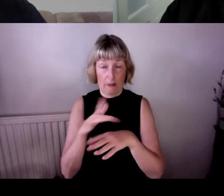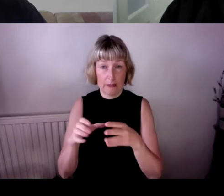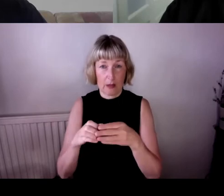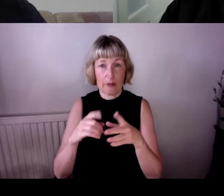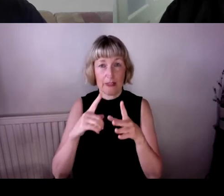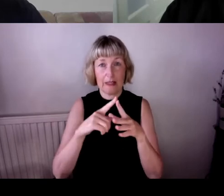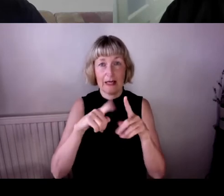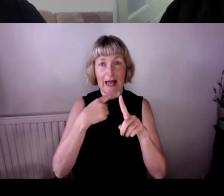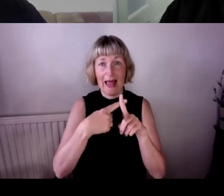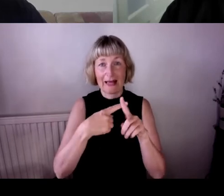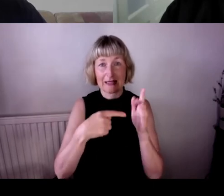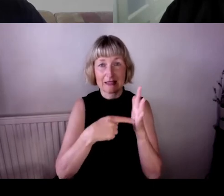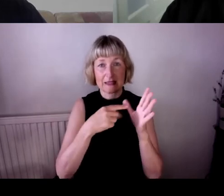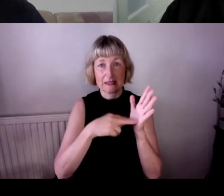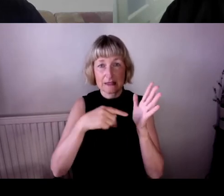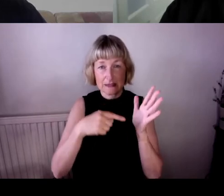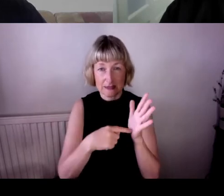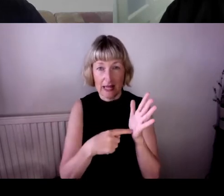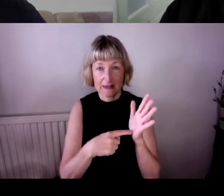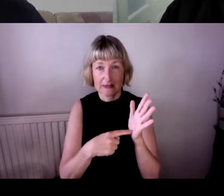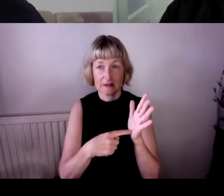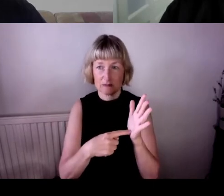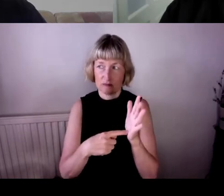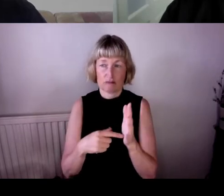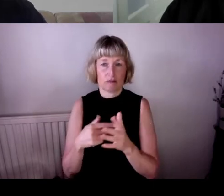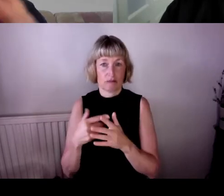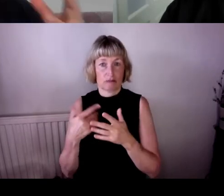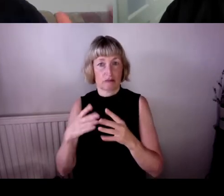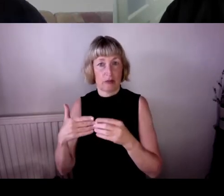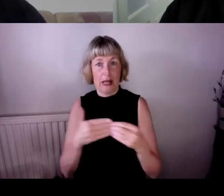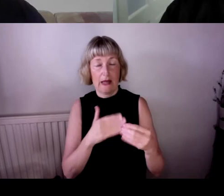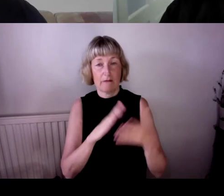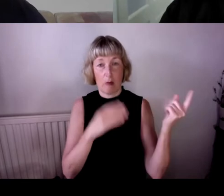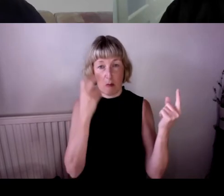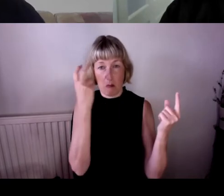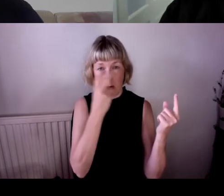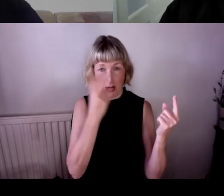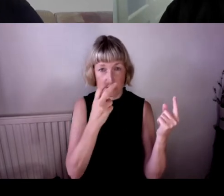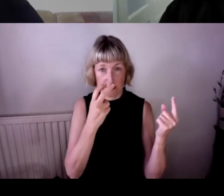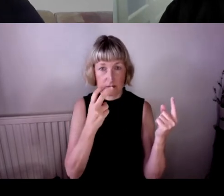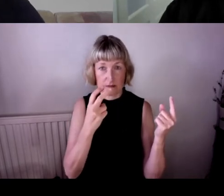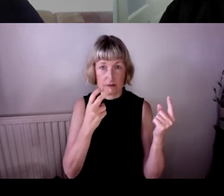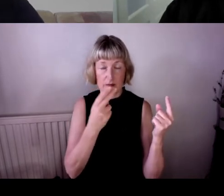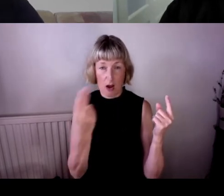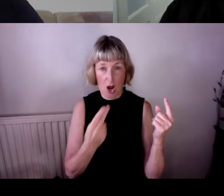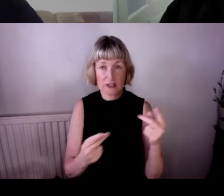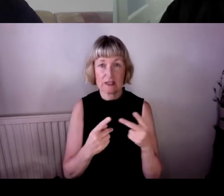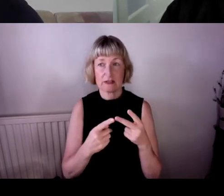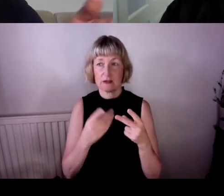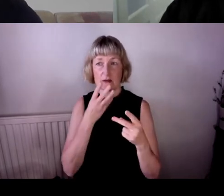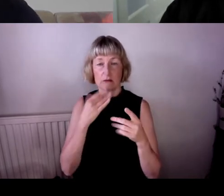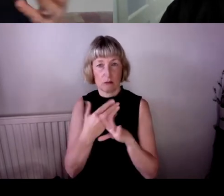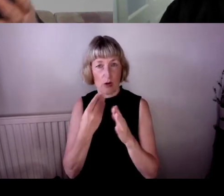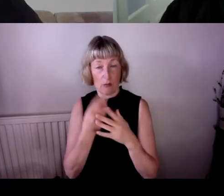is run by a blind woman. It has blind actors. It has got the blind aesthetic throughout it. And